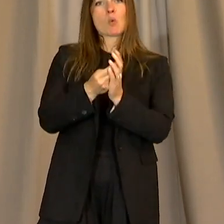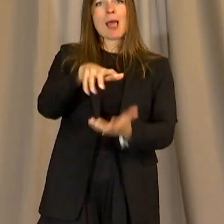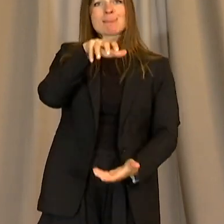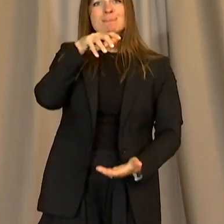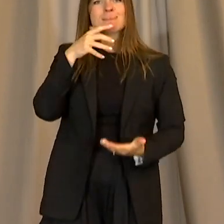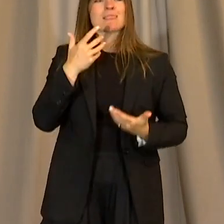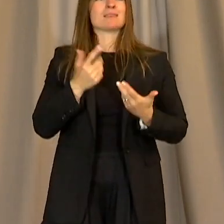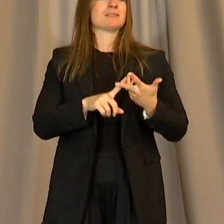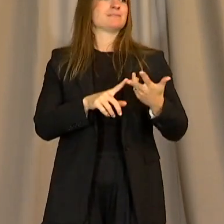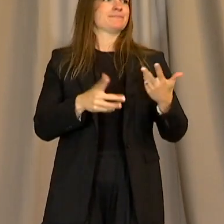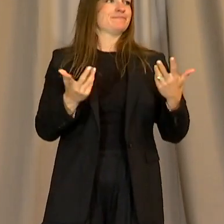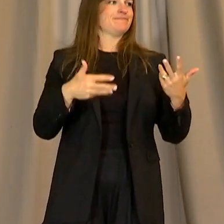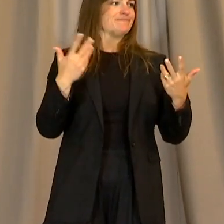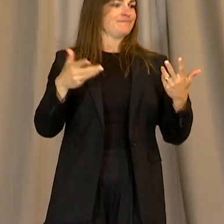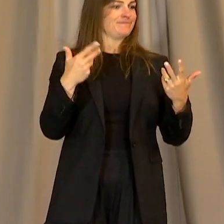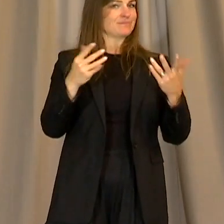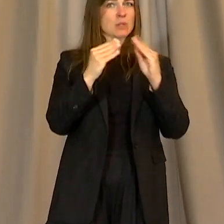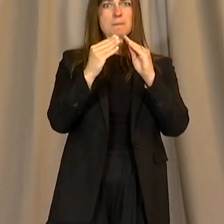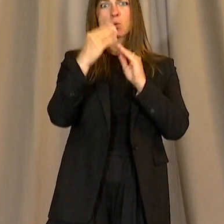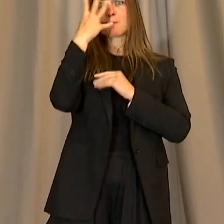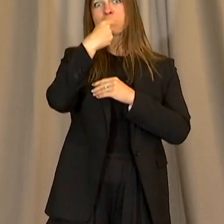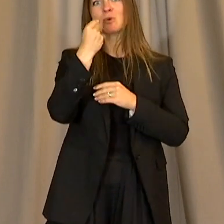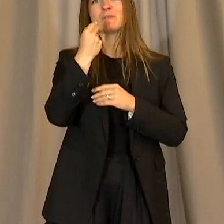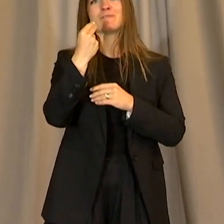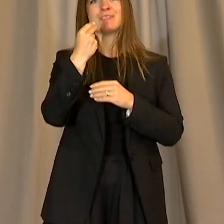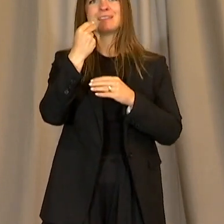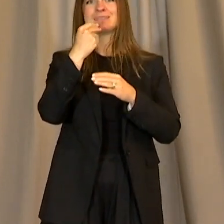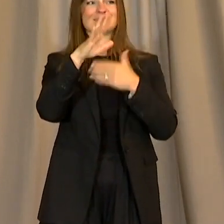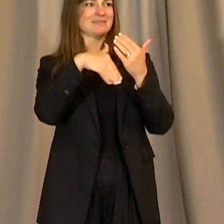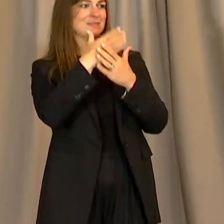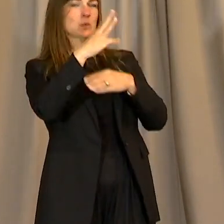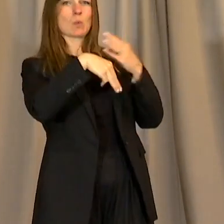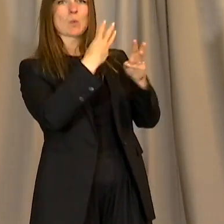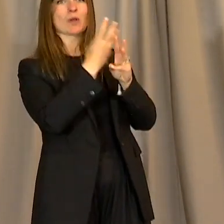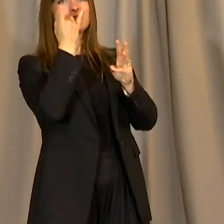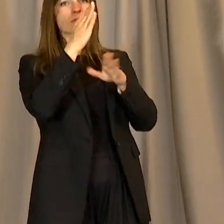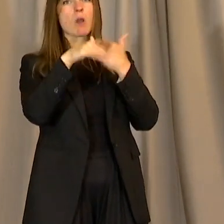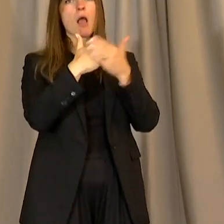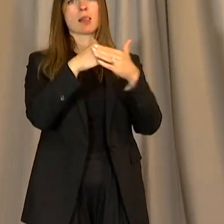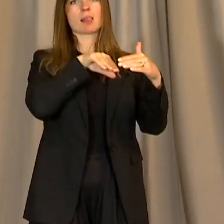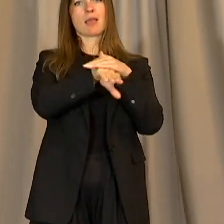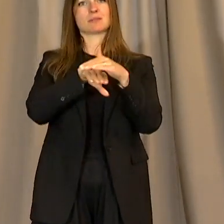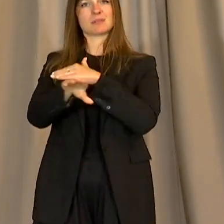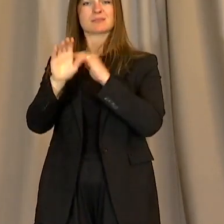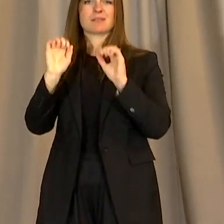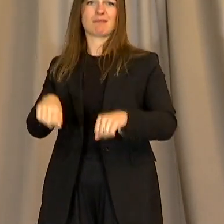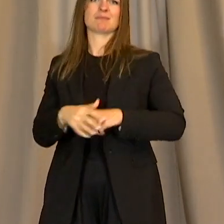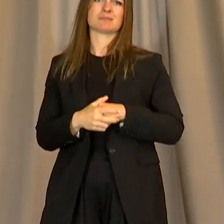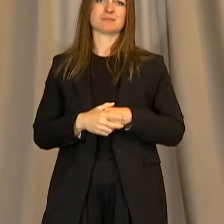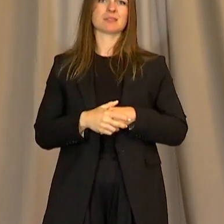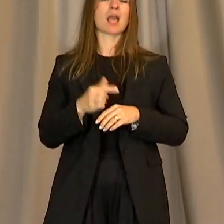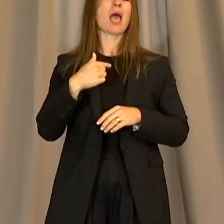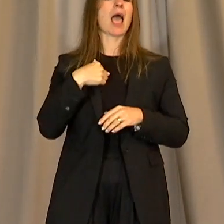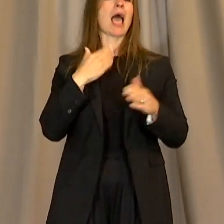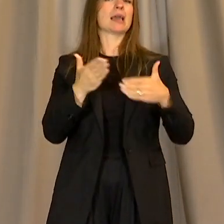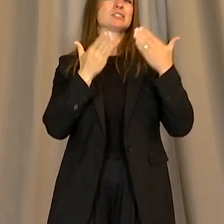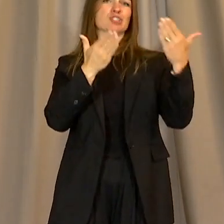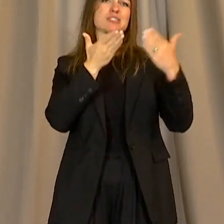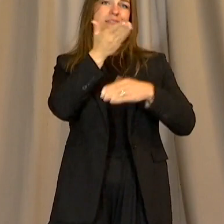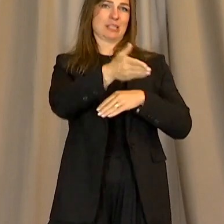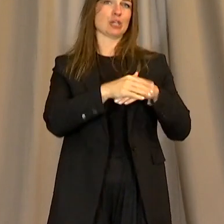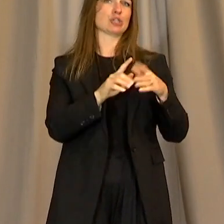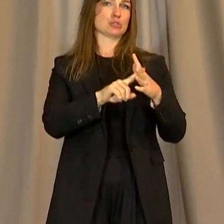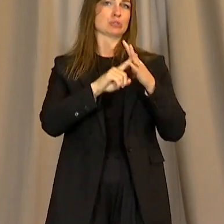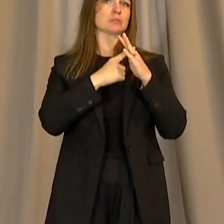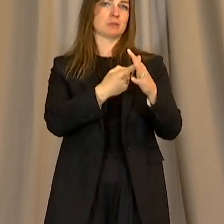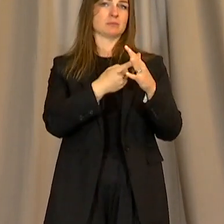more beauty in our world when all have access. So I'd suggest starting there,